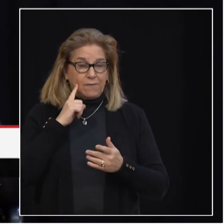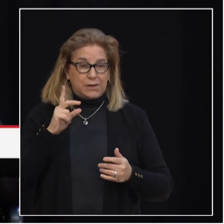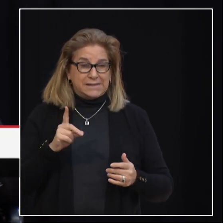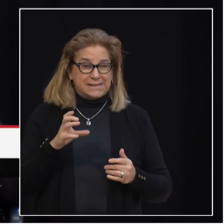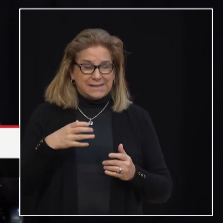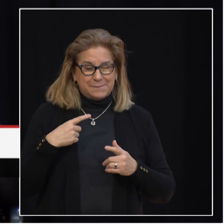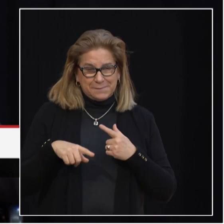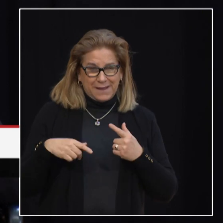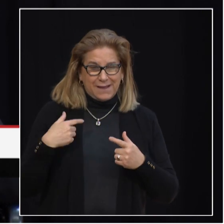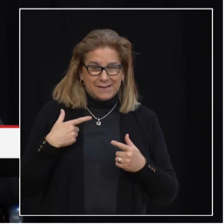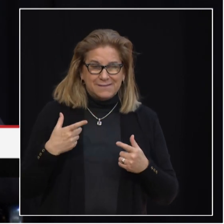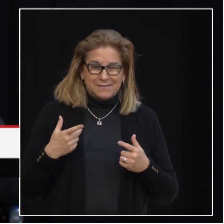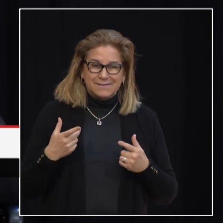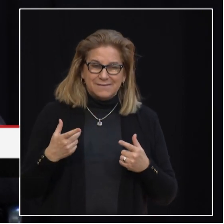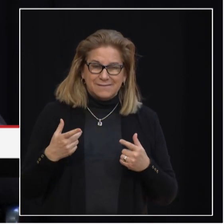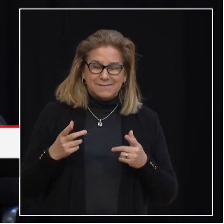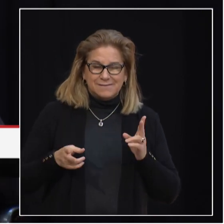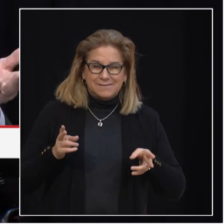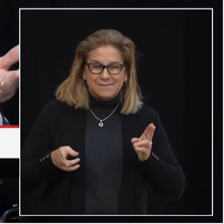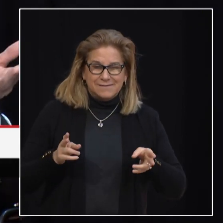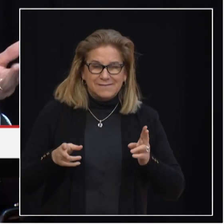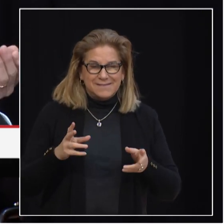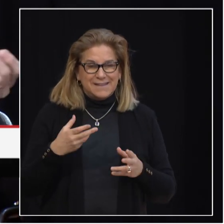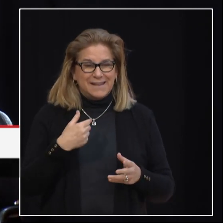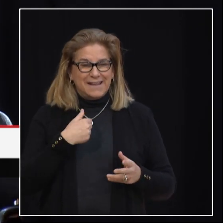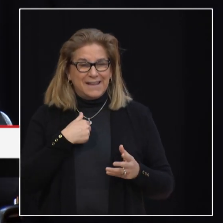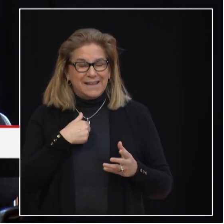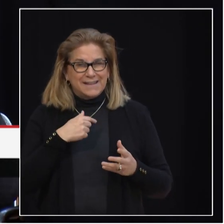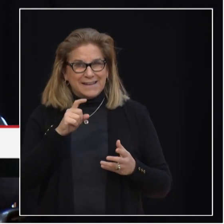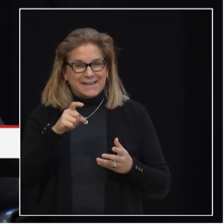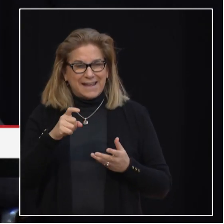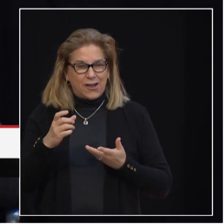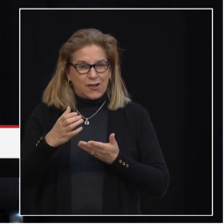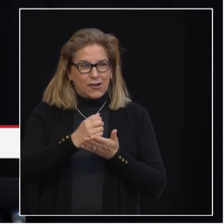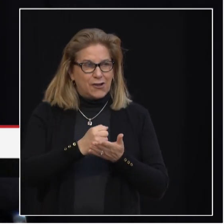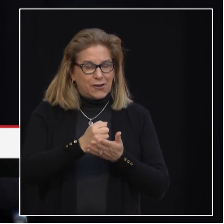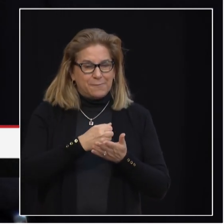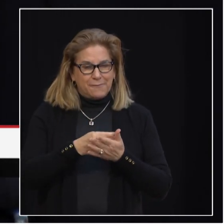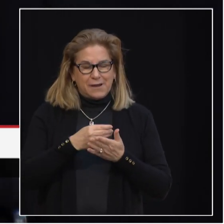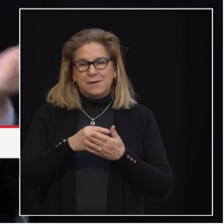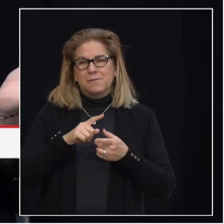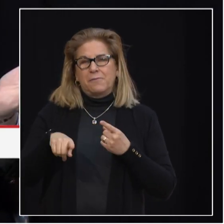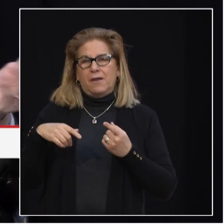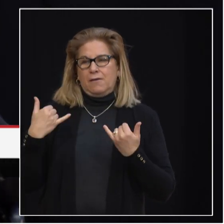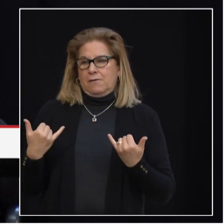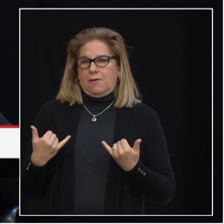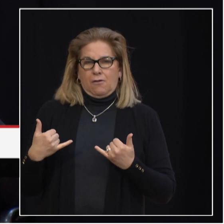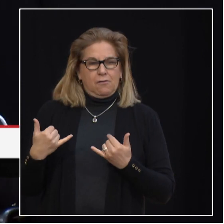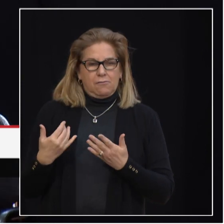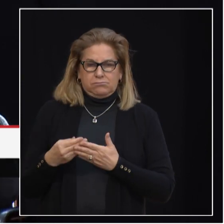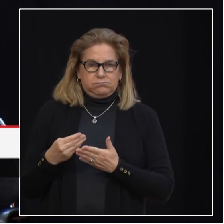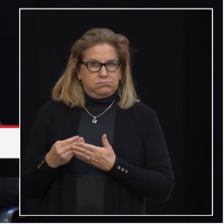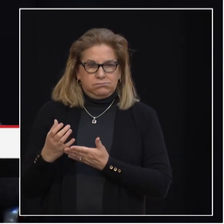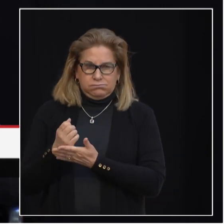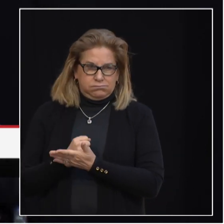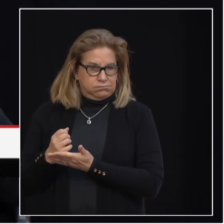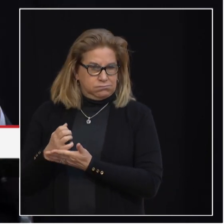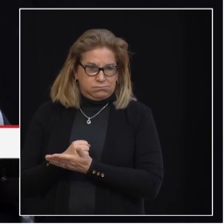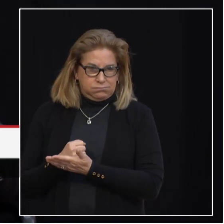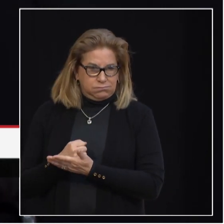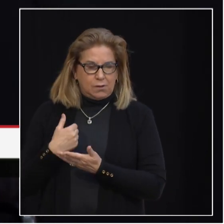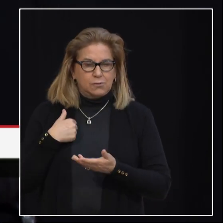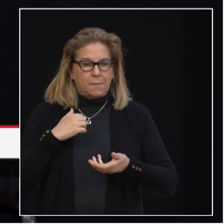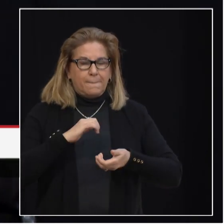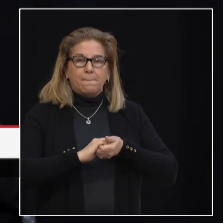be very challenged. And so we have been working very closely with the mayor's staff and DemPed to